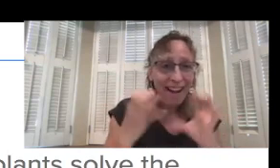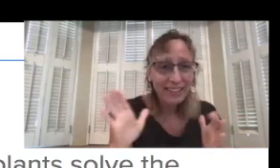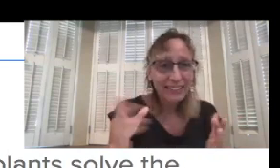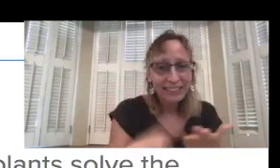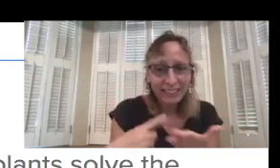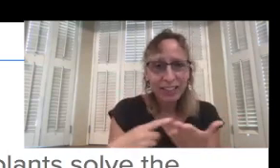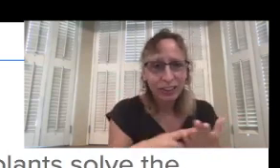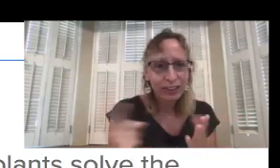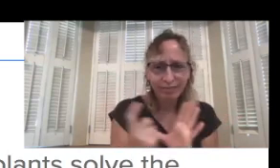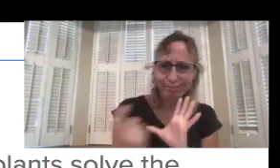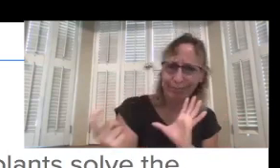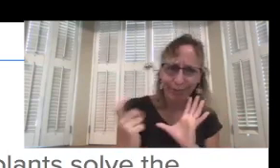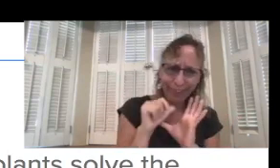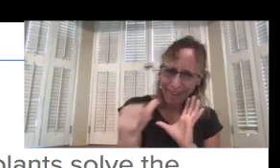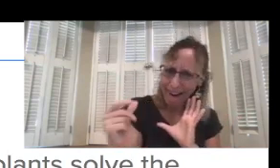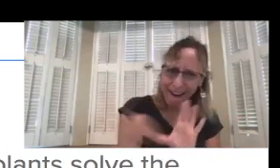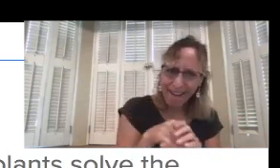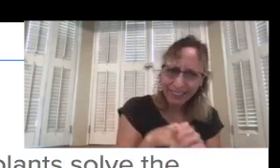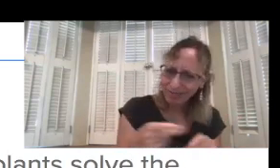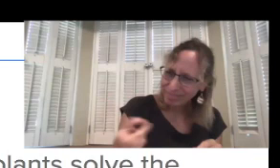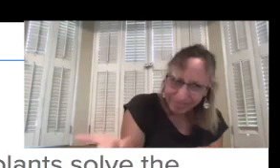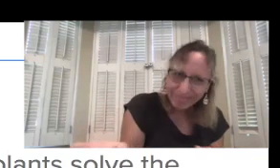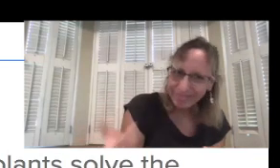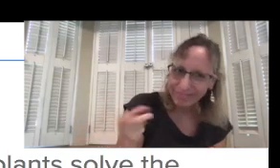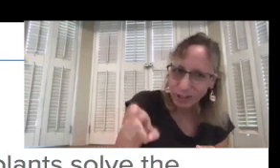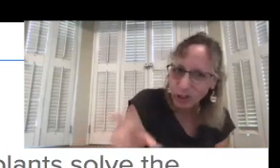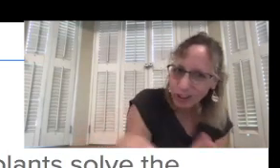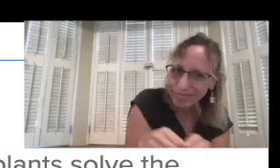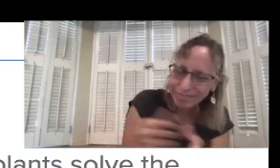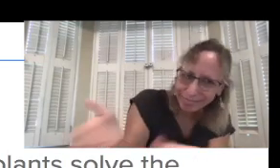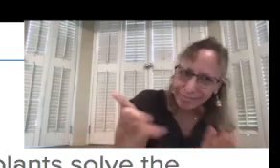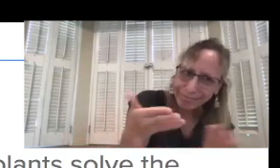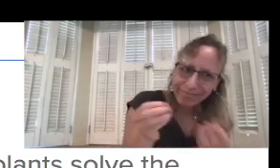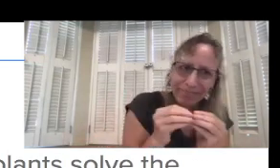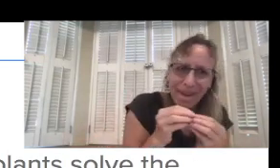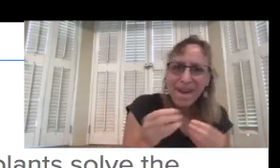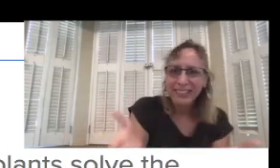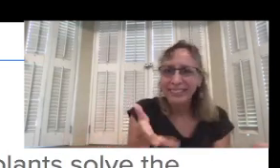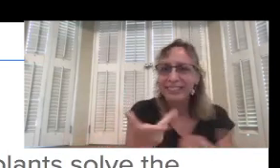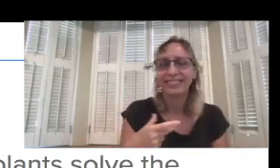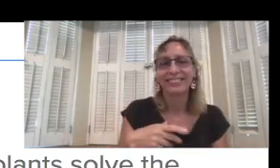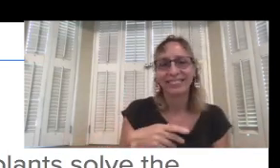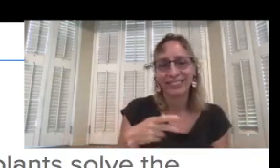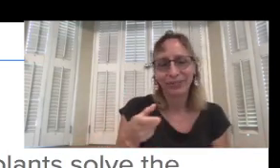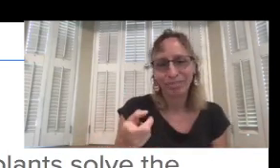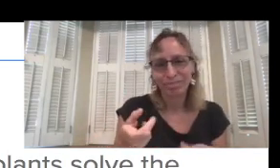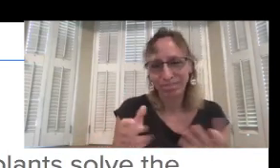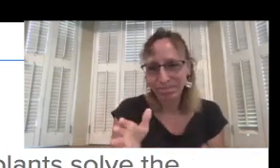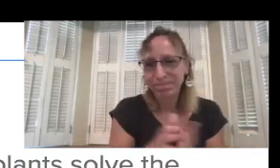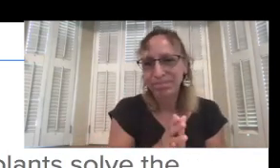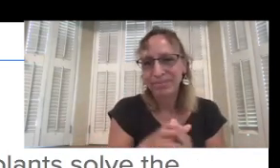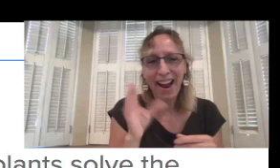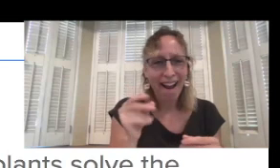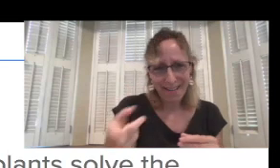Also, because they can hear, this means that they should be able to participate in discussions, in presentations, and read